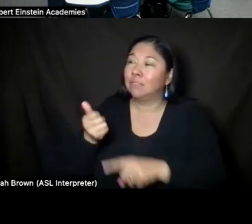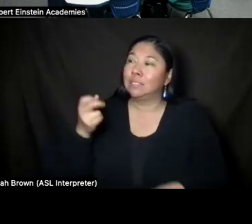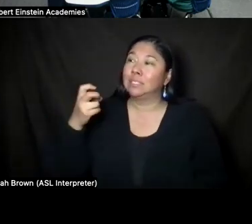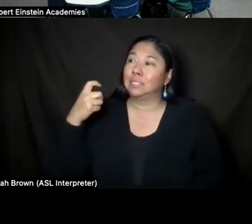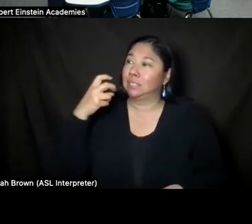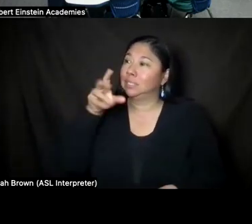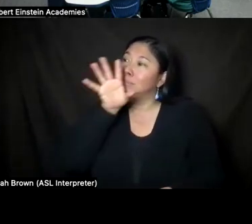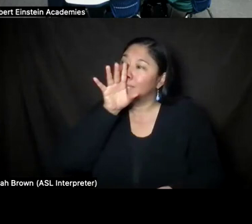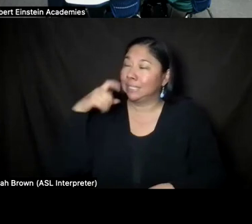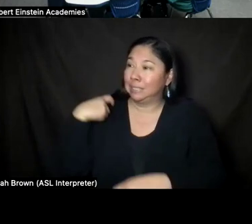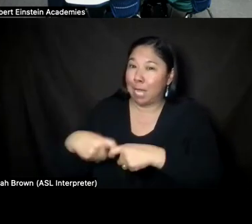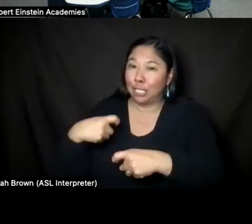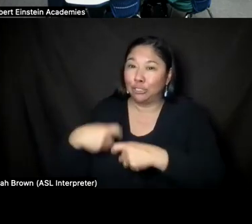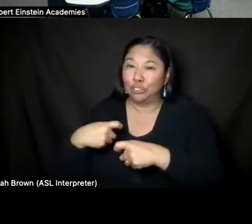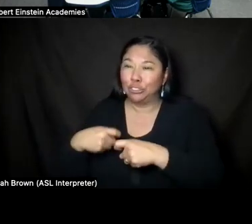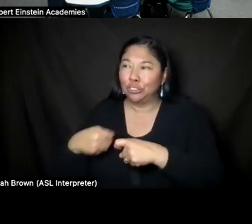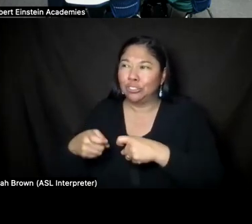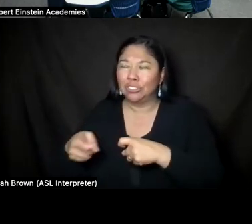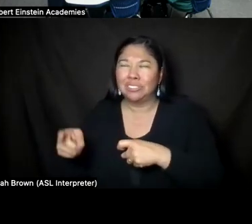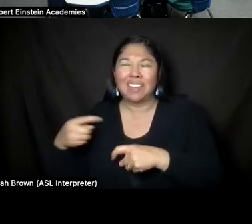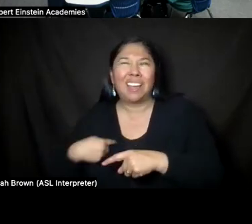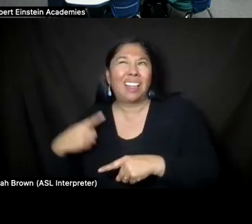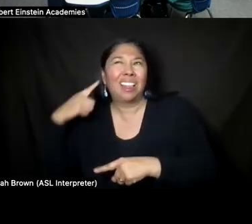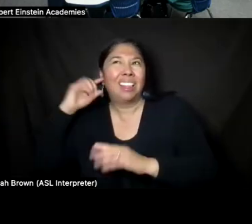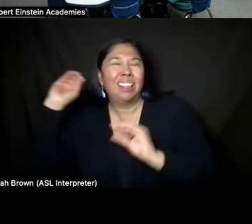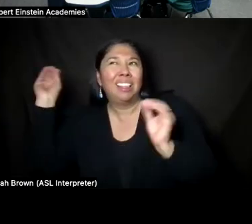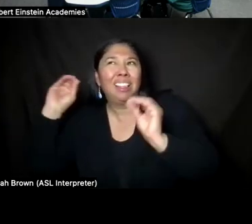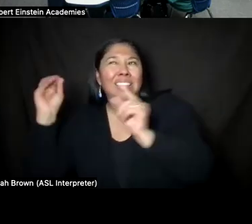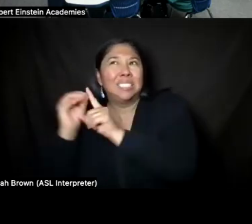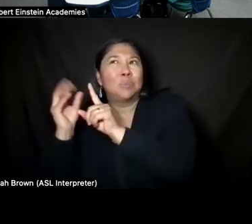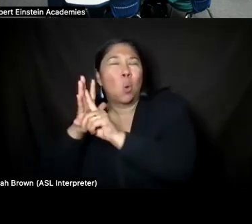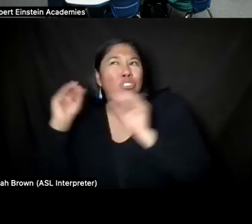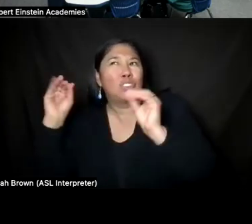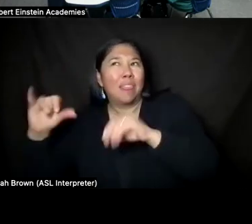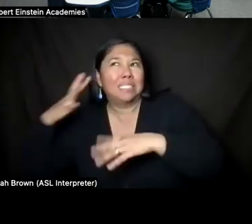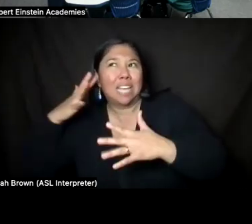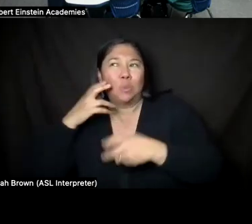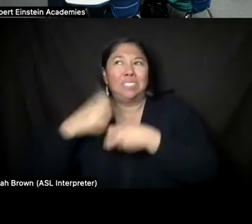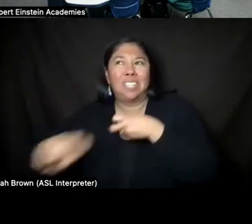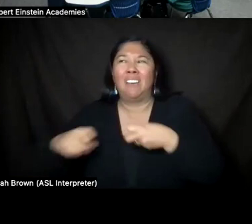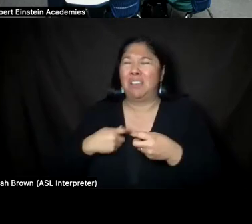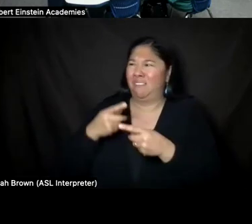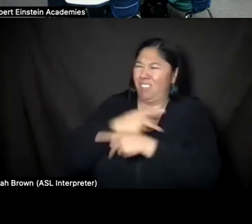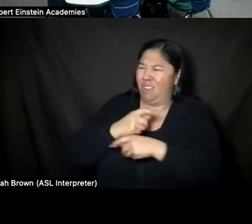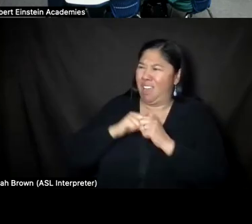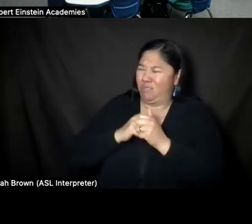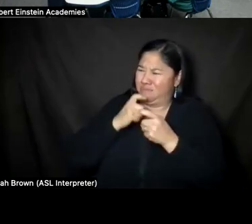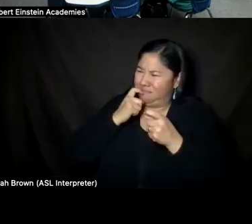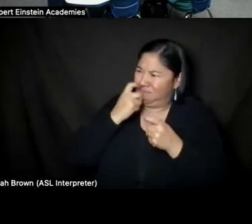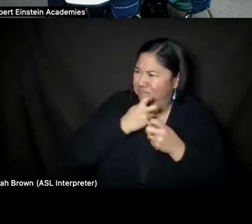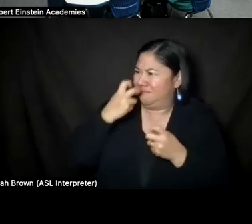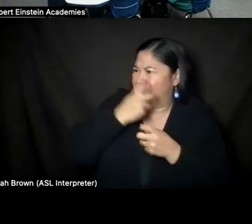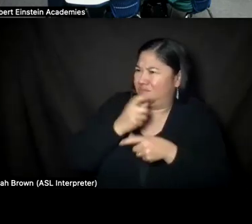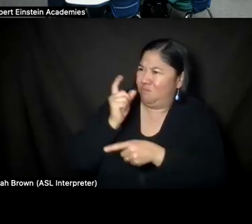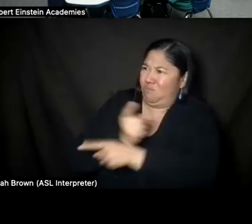then they're trying to learn a sound that haven't maybe had a lot of exposure to too. So then you have to really say, okay, your tongue is right between your teeth,